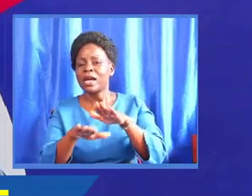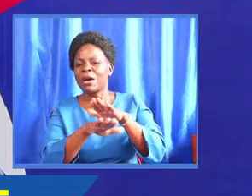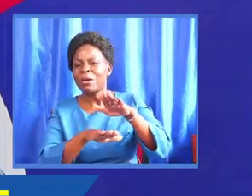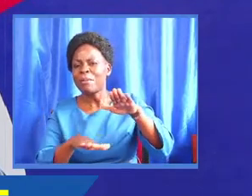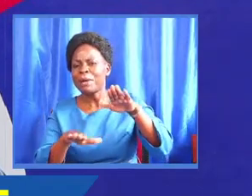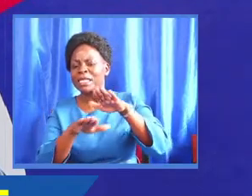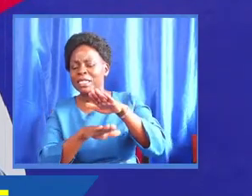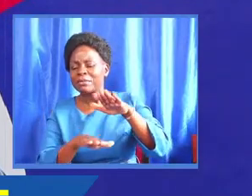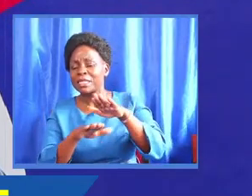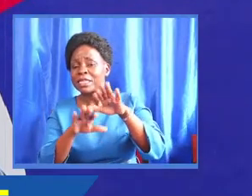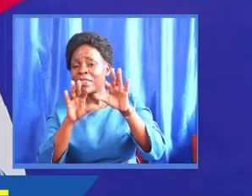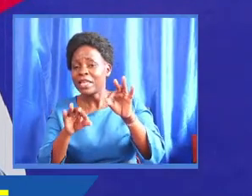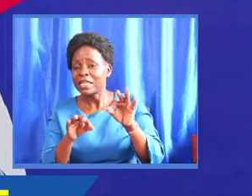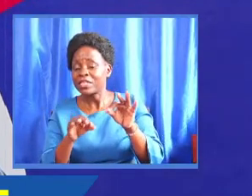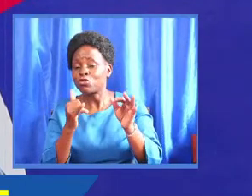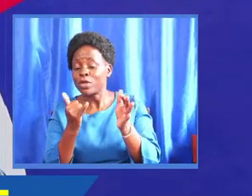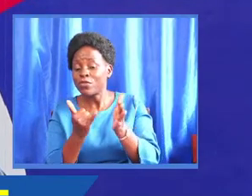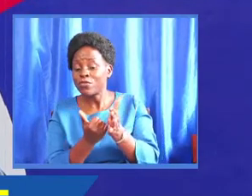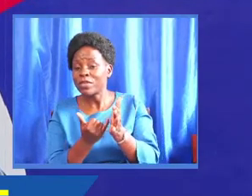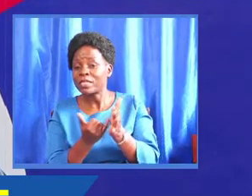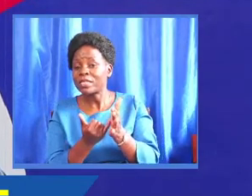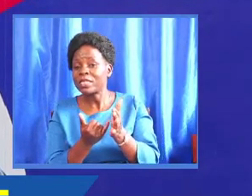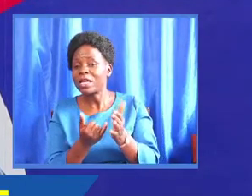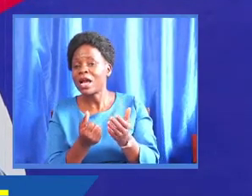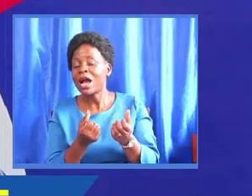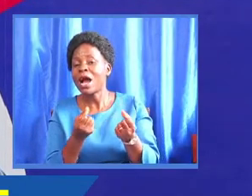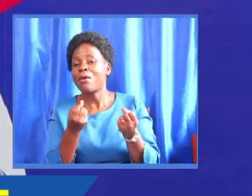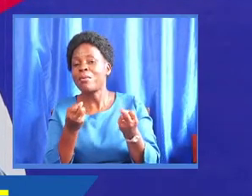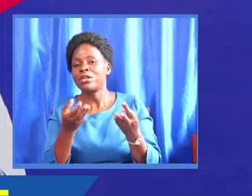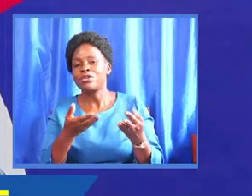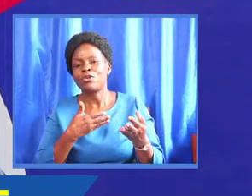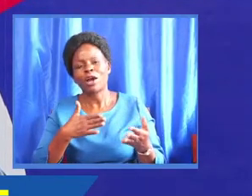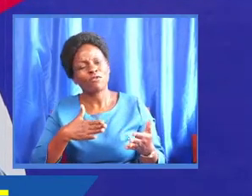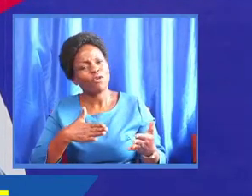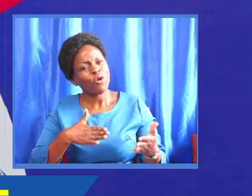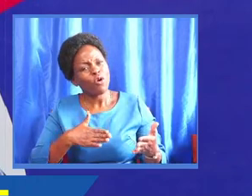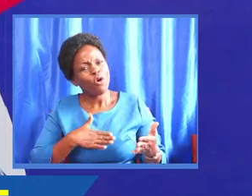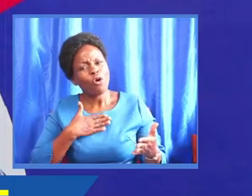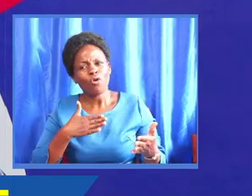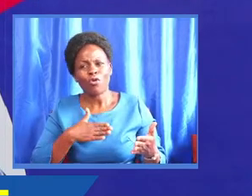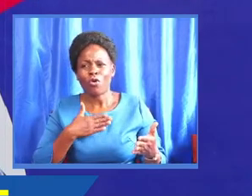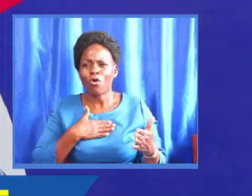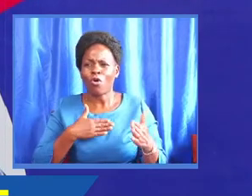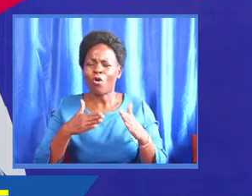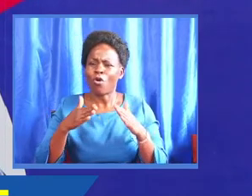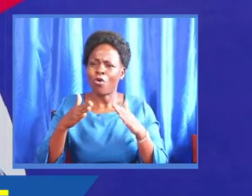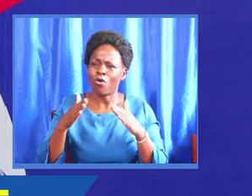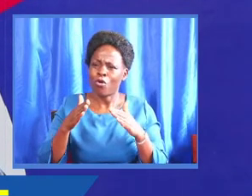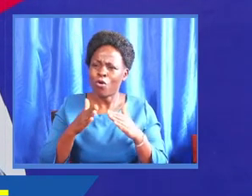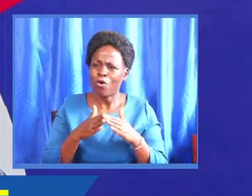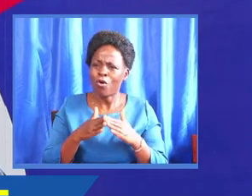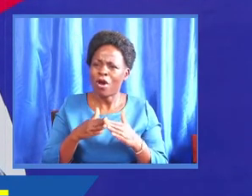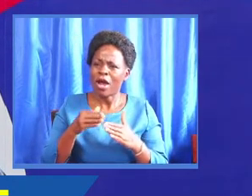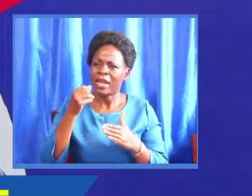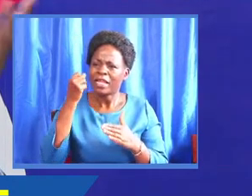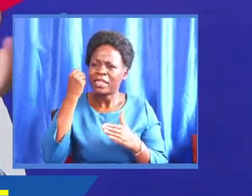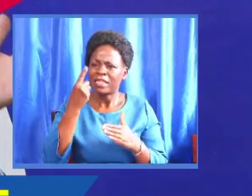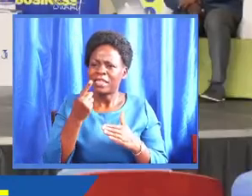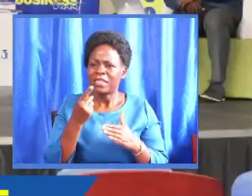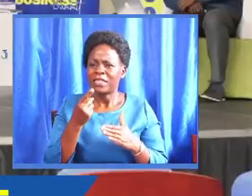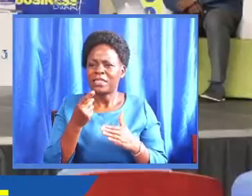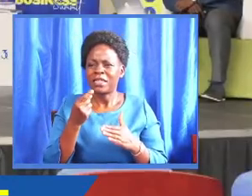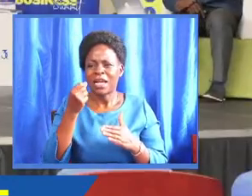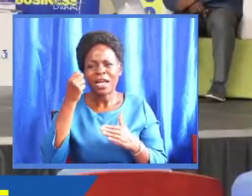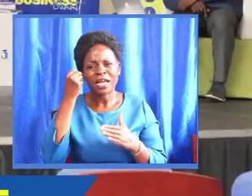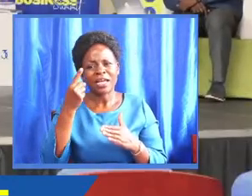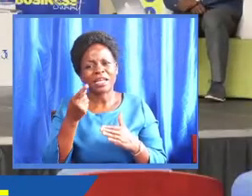the basic of everything is how one can own his own house. There is knowing and there is understanding. Everybody,